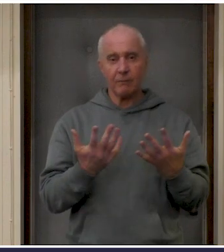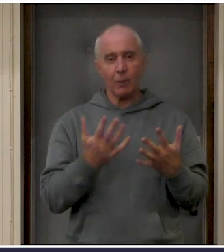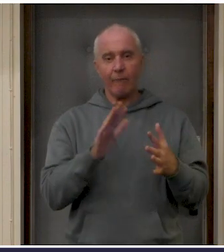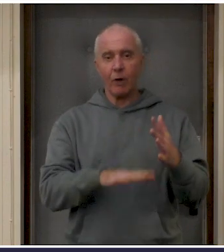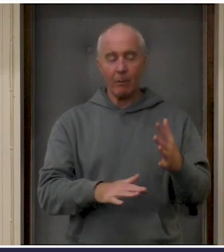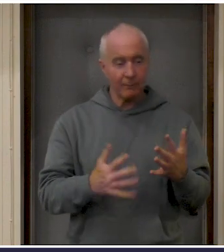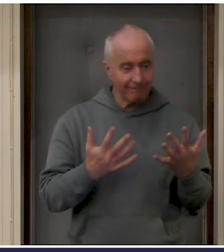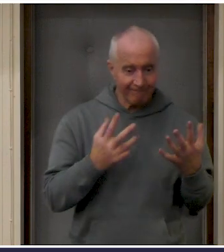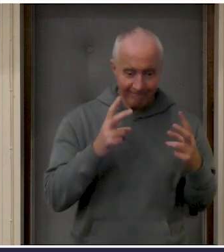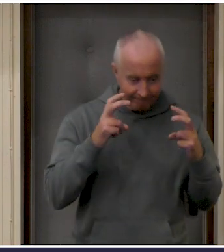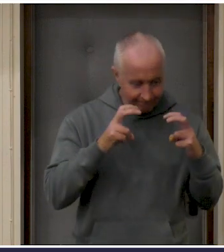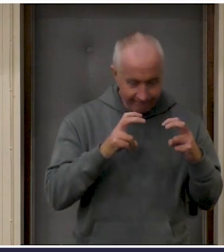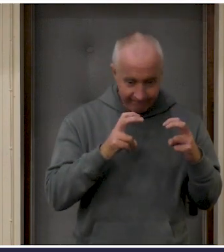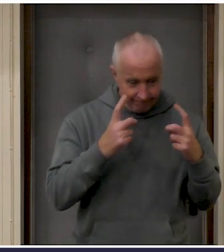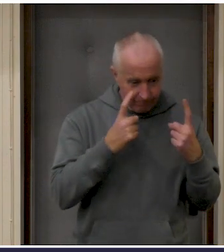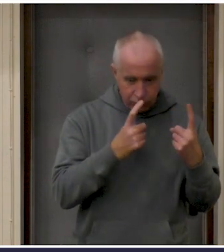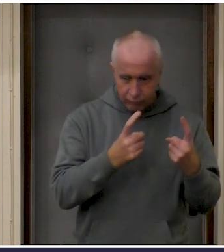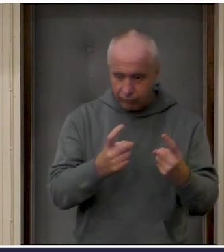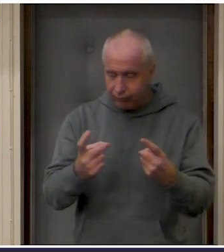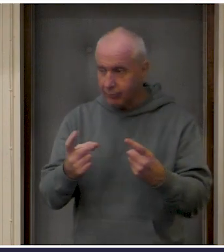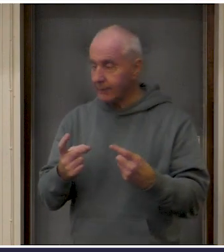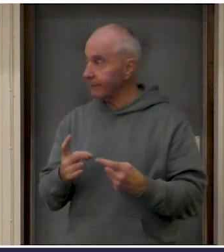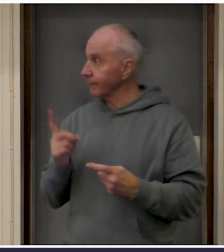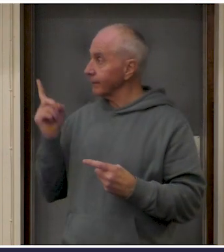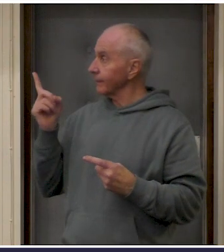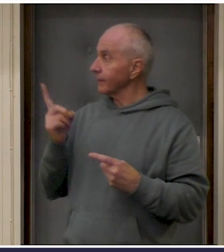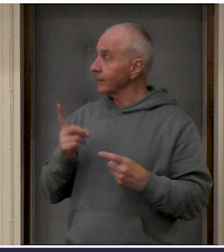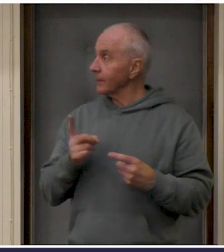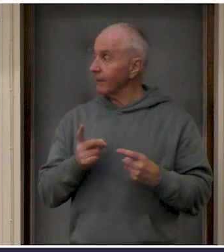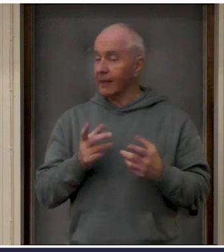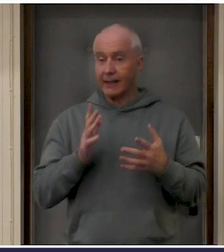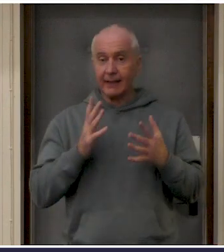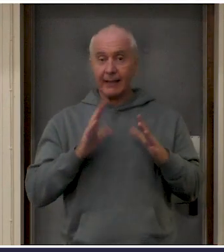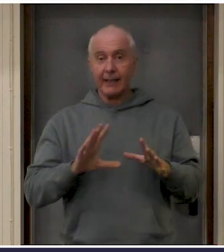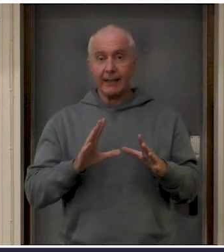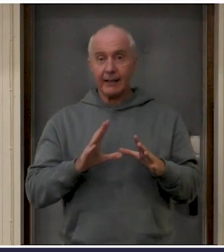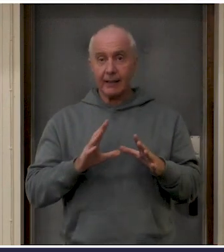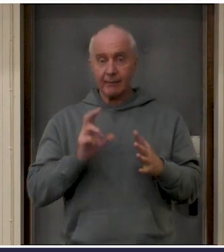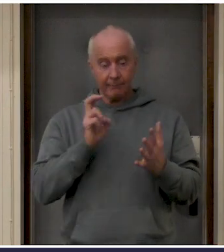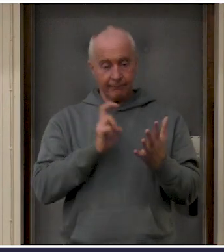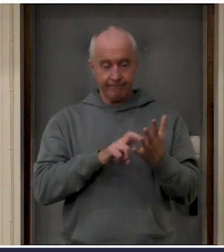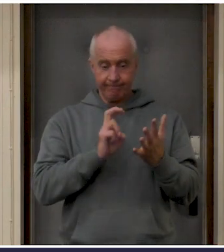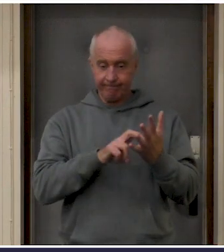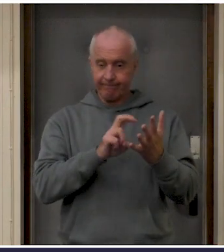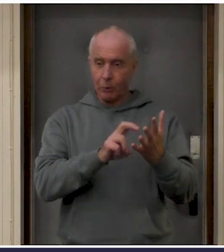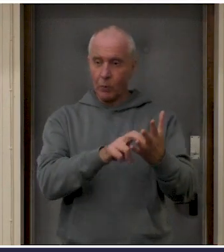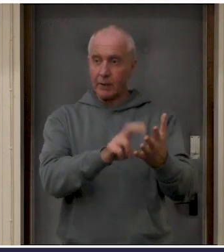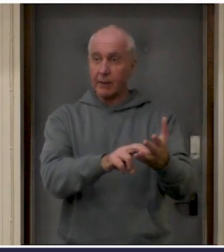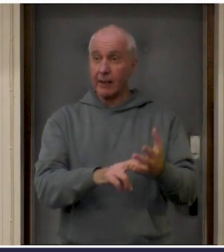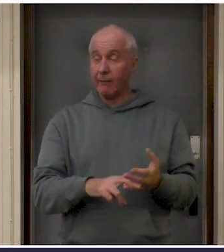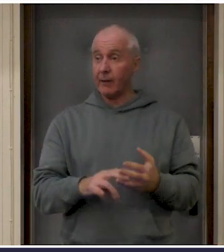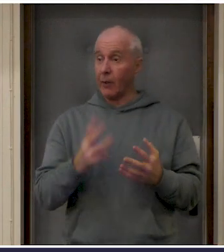difficult one. You need to make this work a pipeline of orders. So if we get the 3